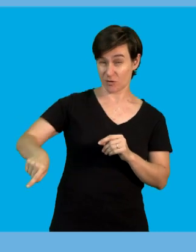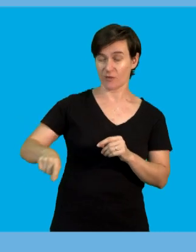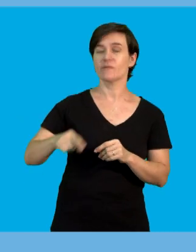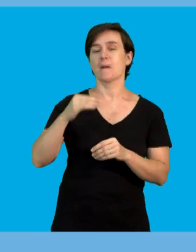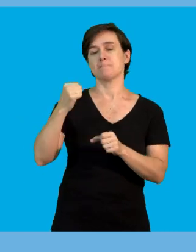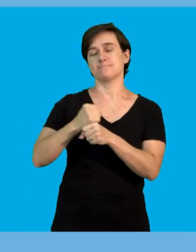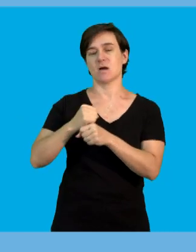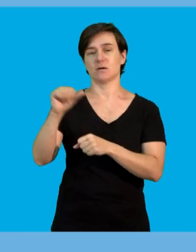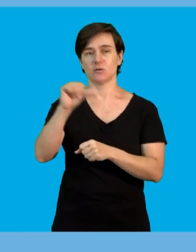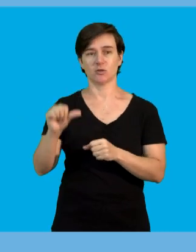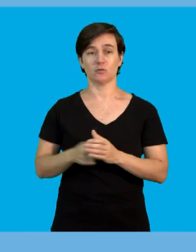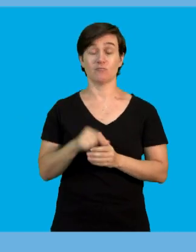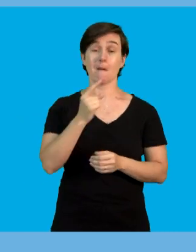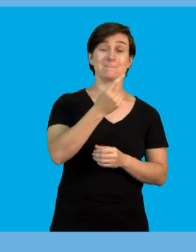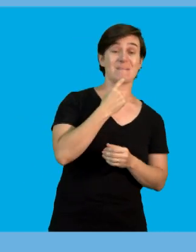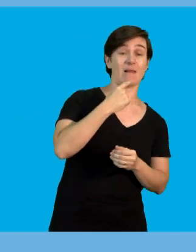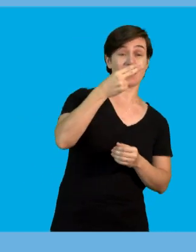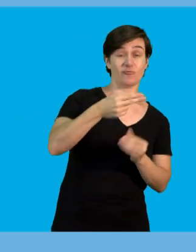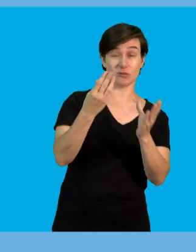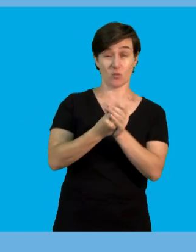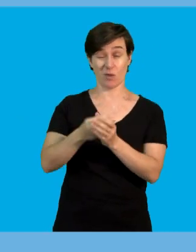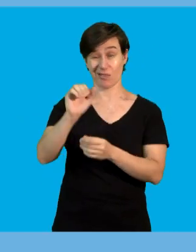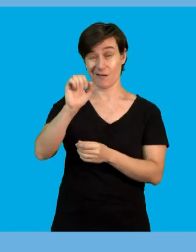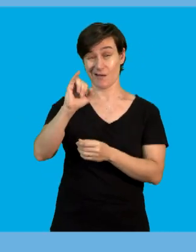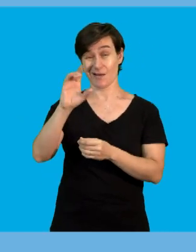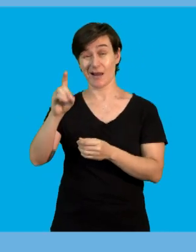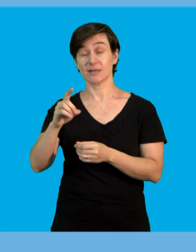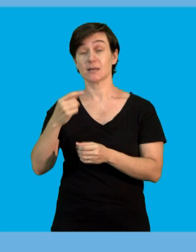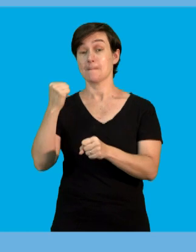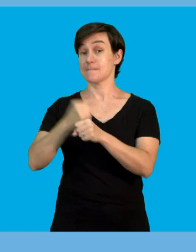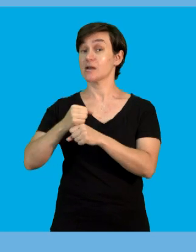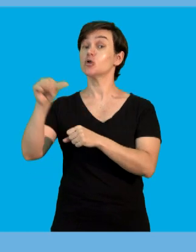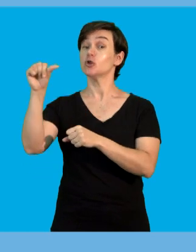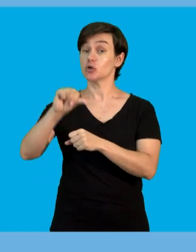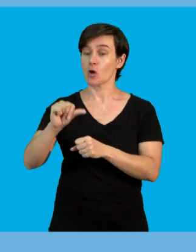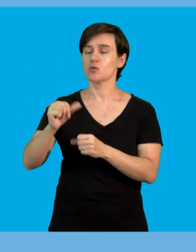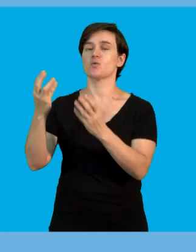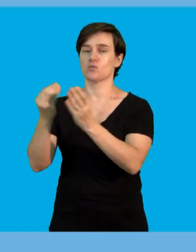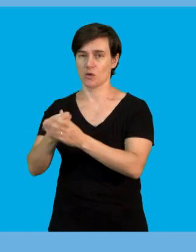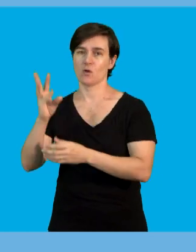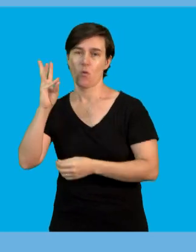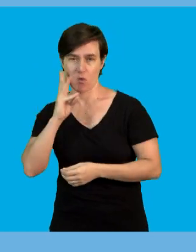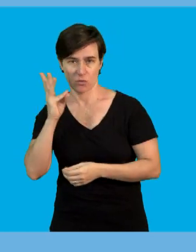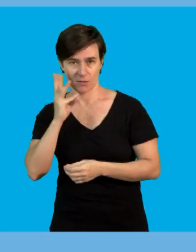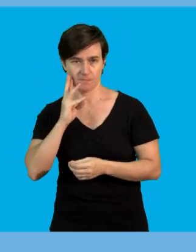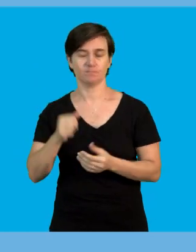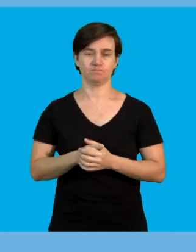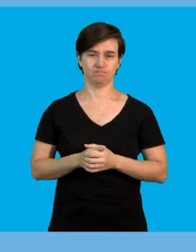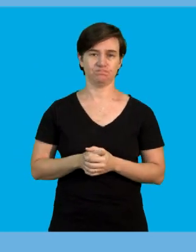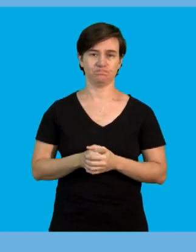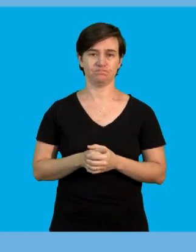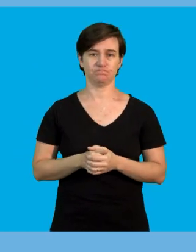So the reaction between a metal hydroxide with an acid is going to form the salt and then the water.